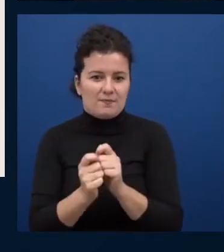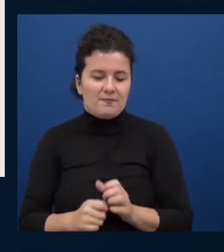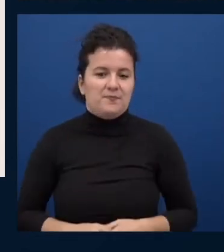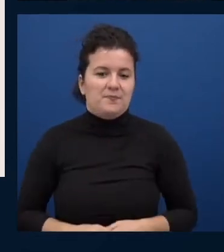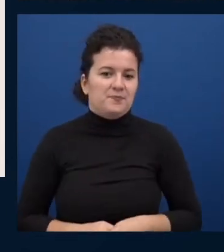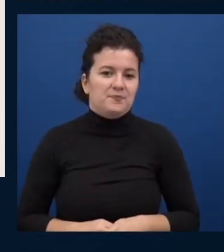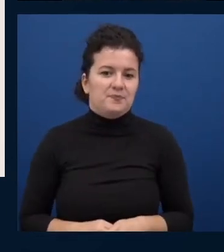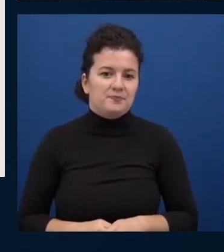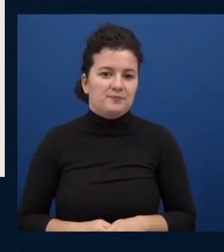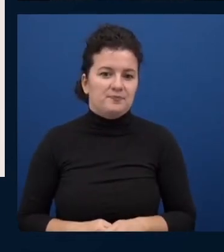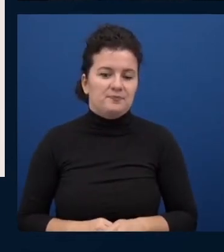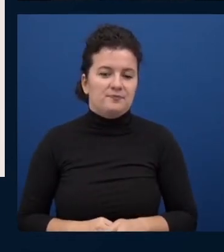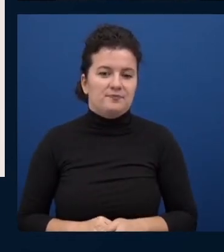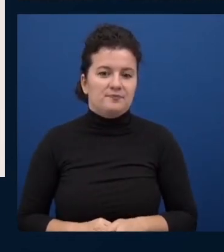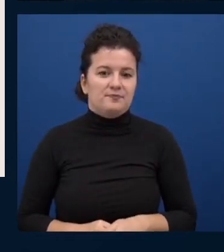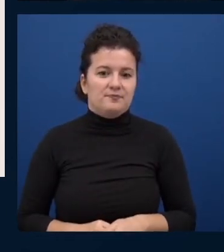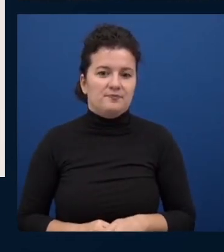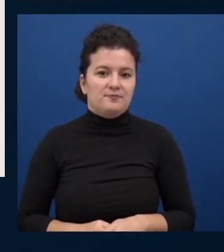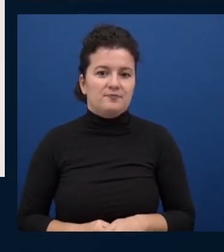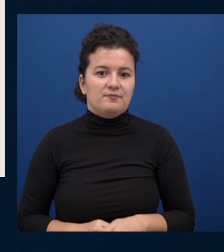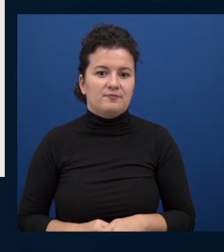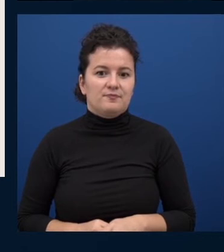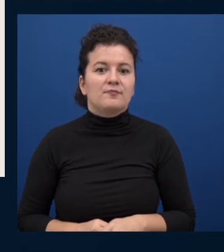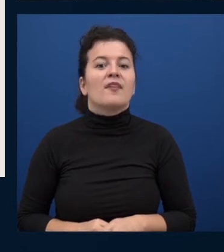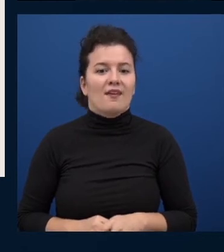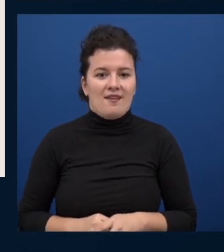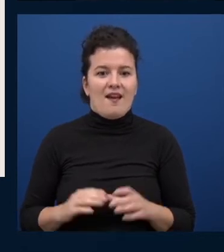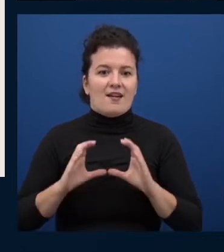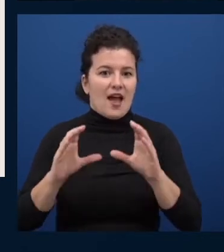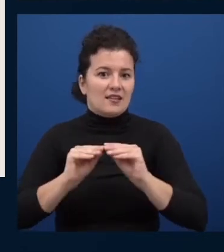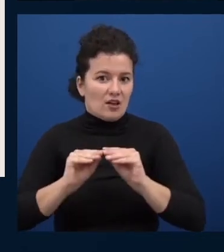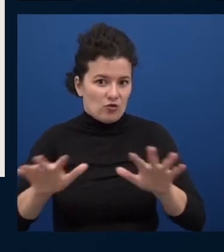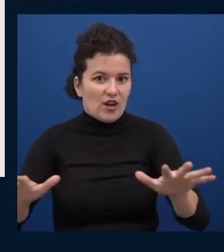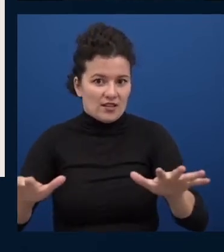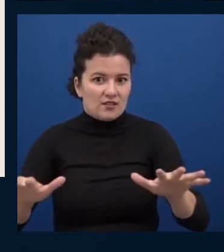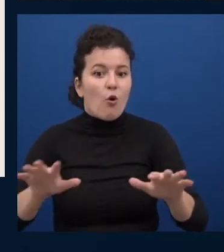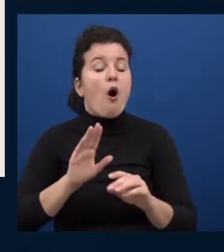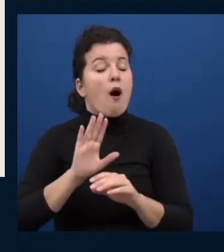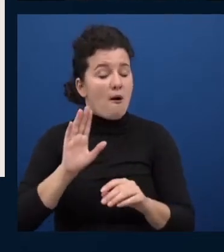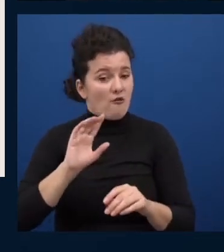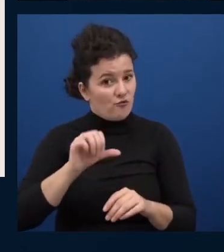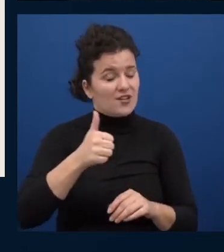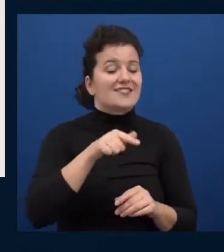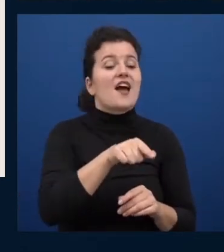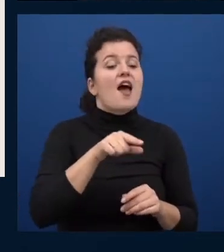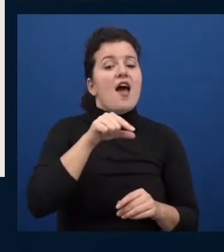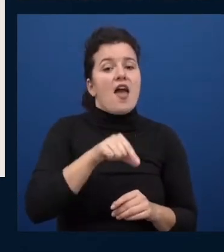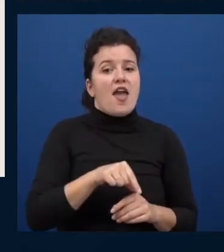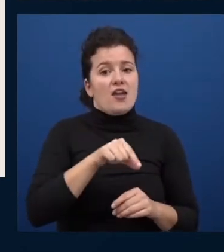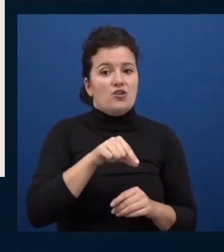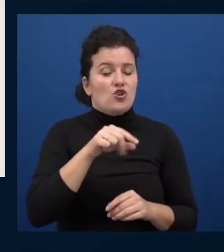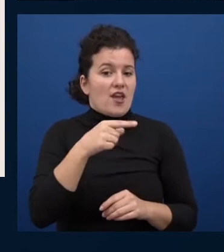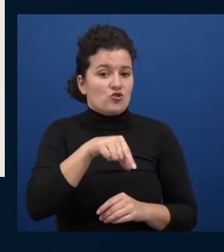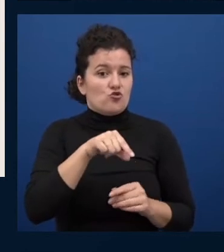We will release a release candidate or ship a release candidate when all HQ packages are migrated. At this